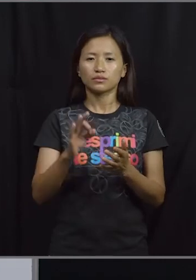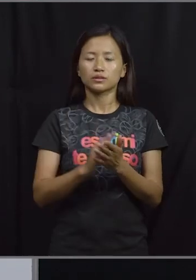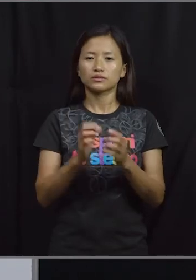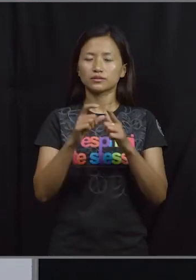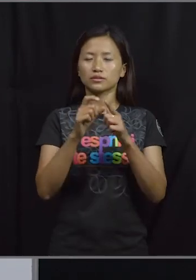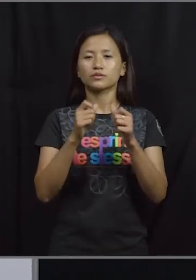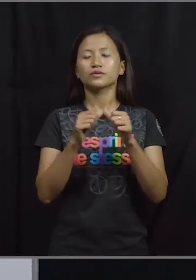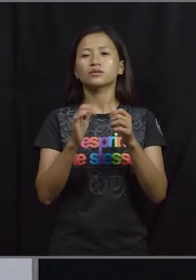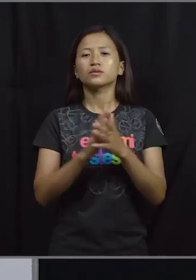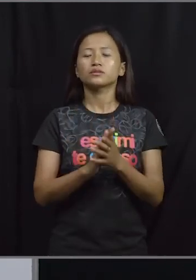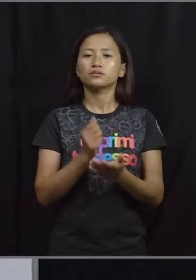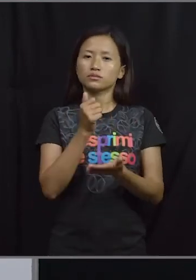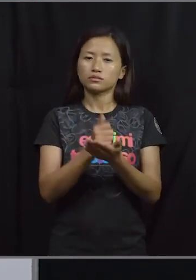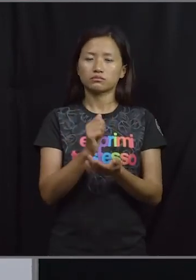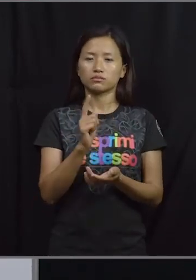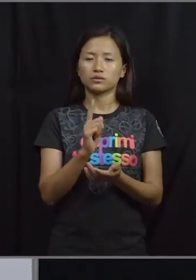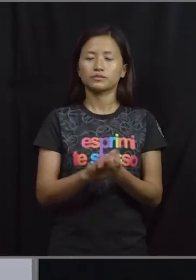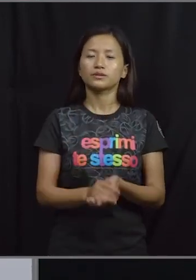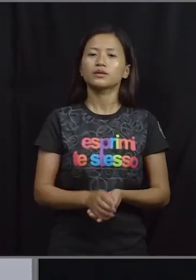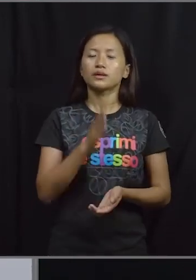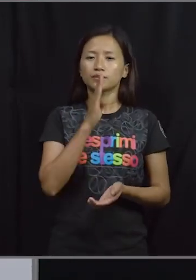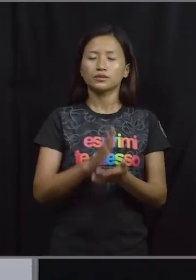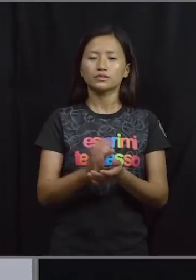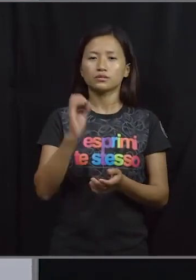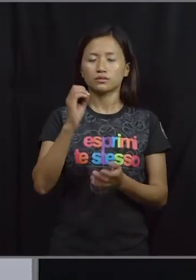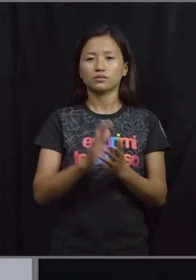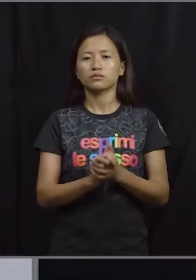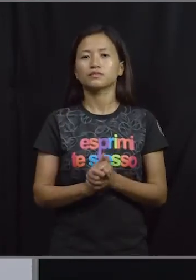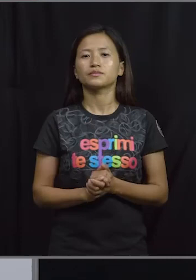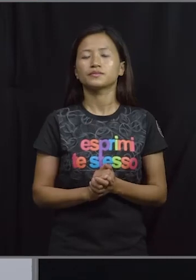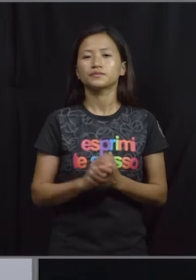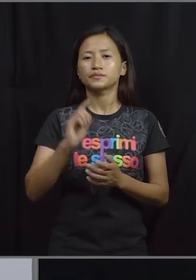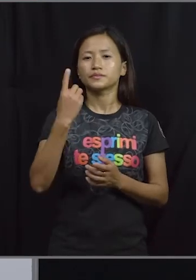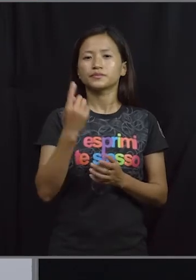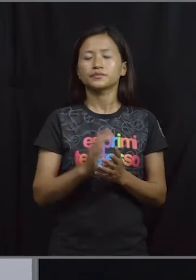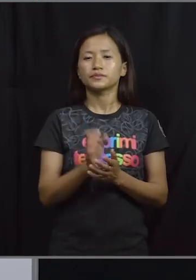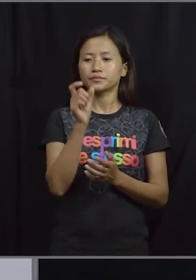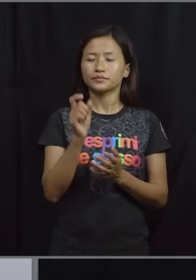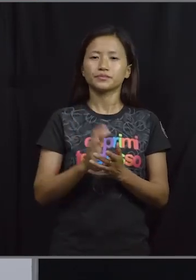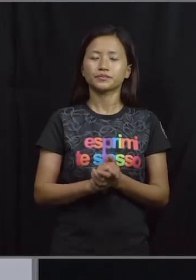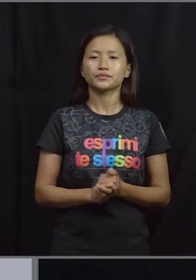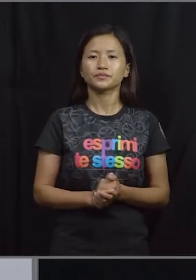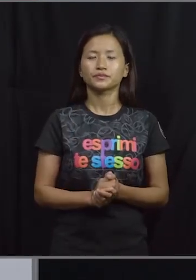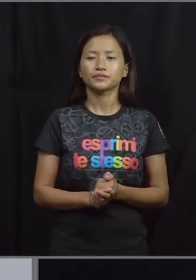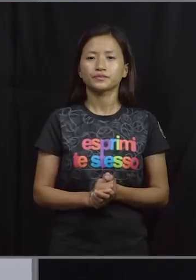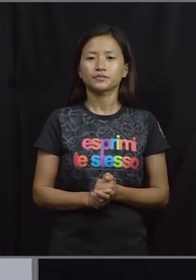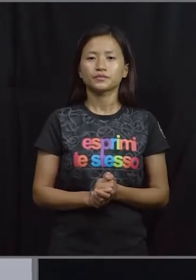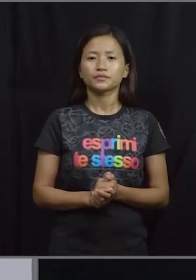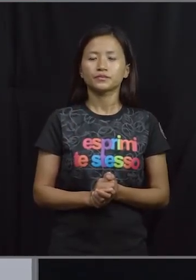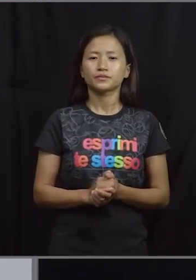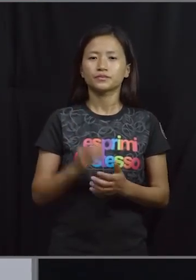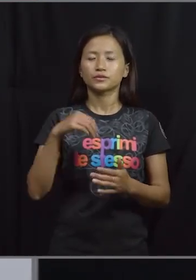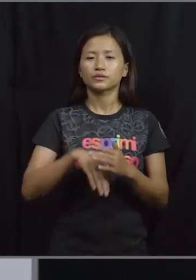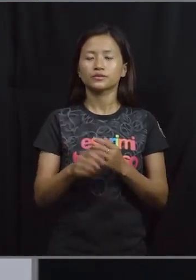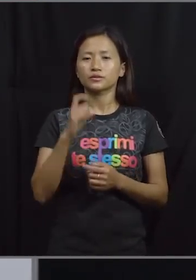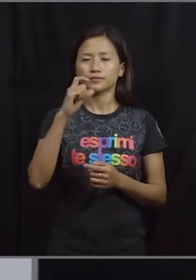determinant of A should not be 0. Then it is called as non-singular. Okay. So in this